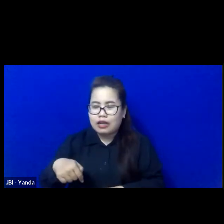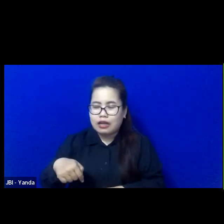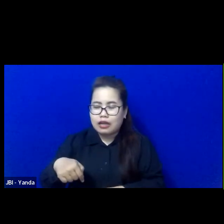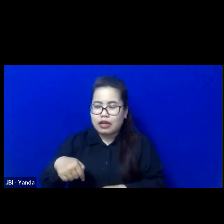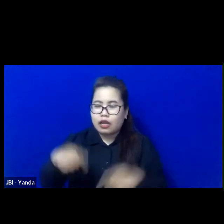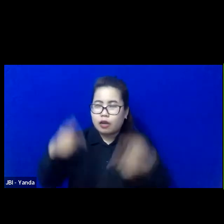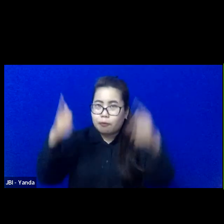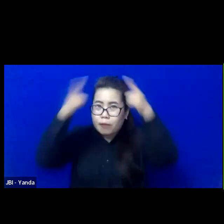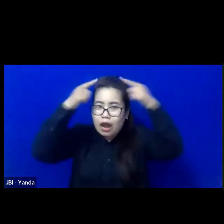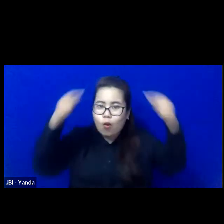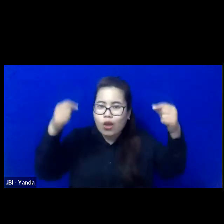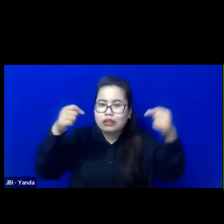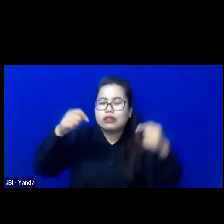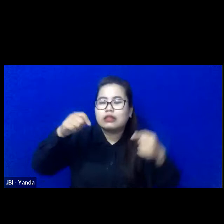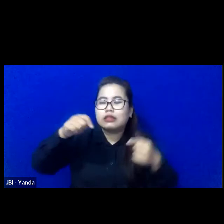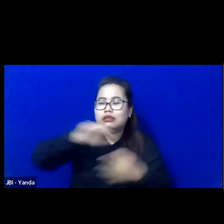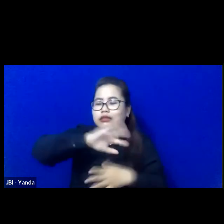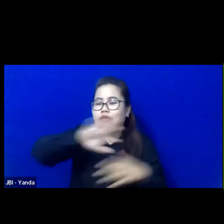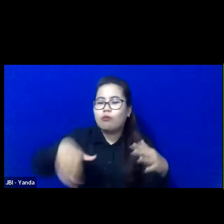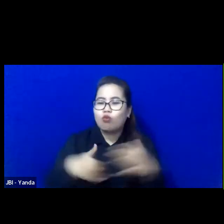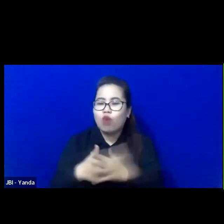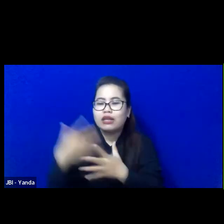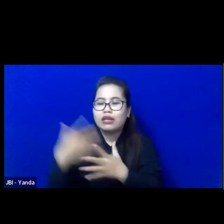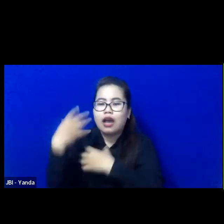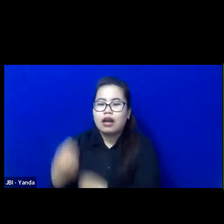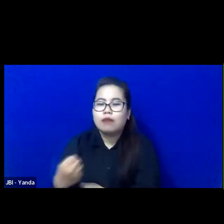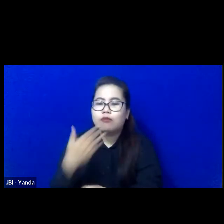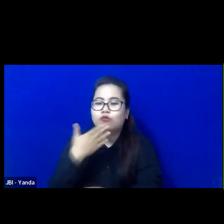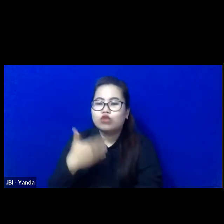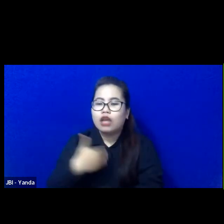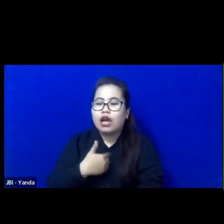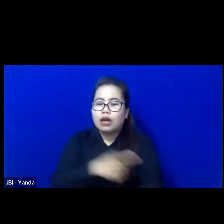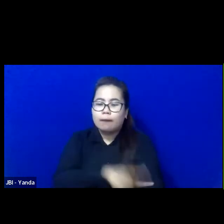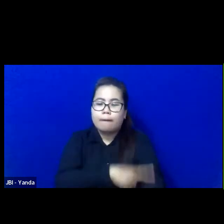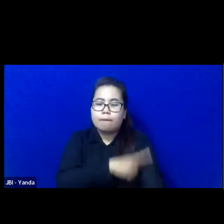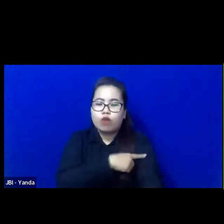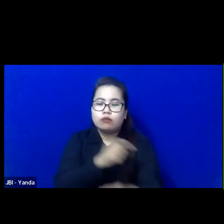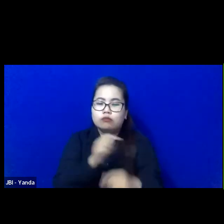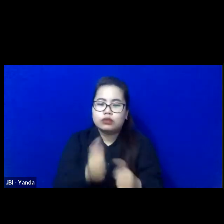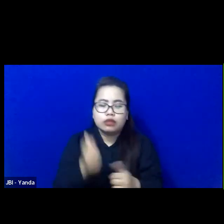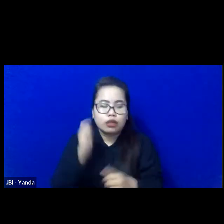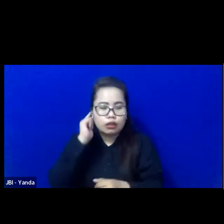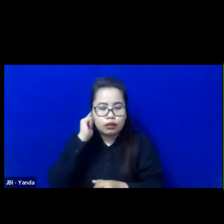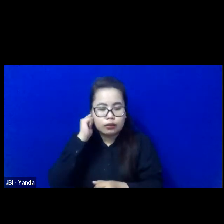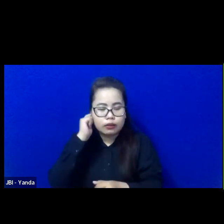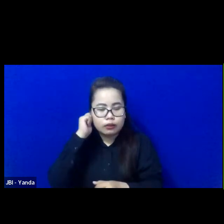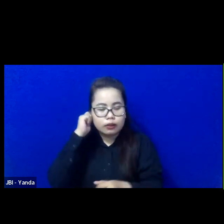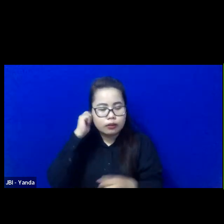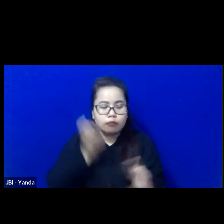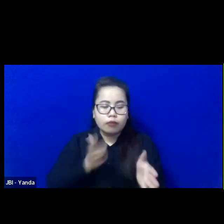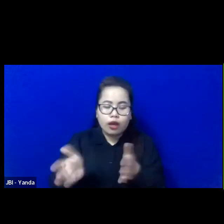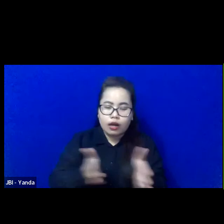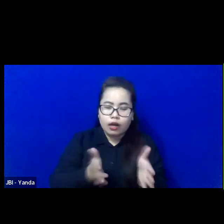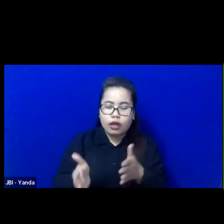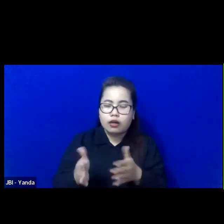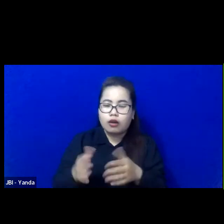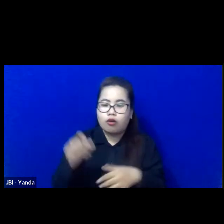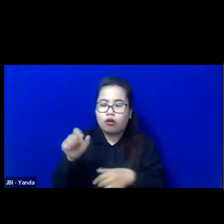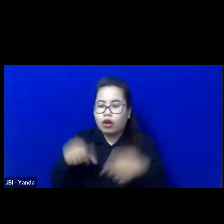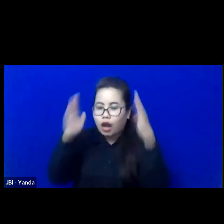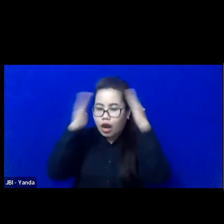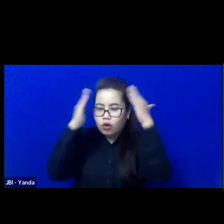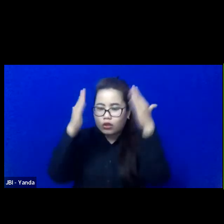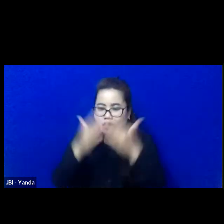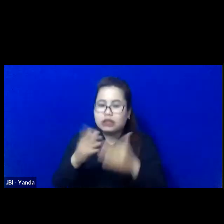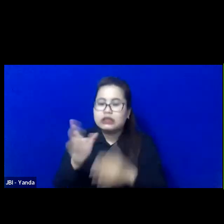to have the capability to work with people with intellectual disability and autism. But as our research has shown,